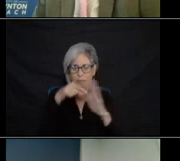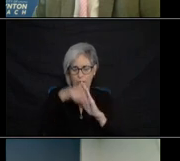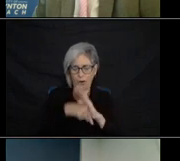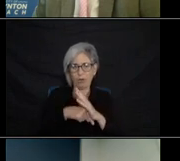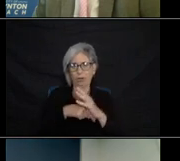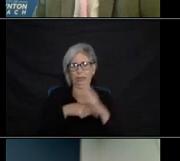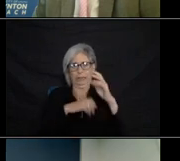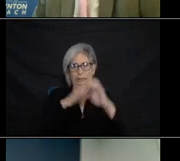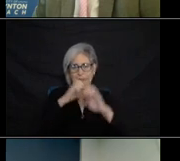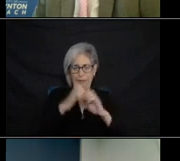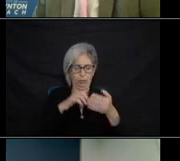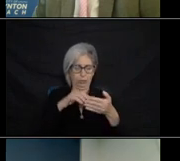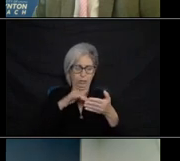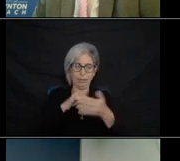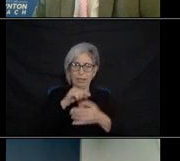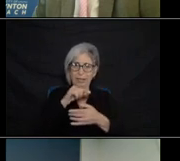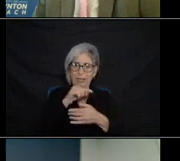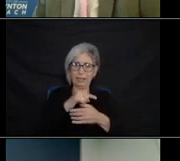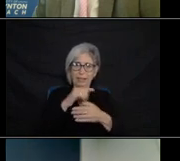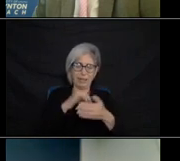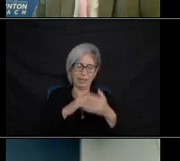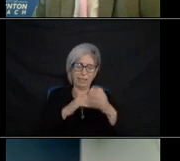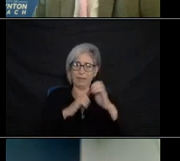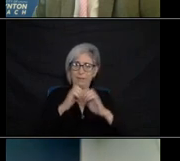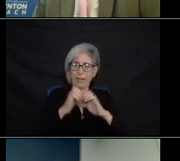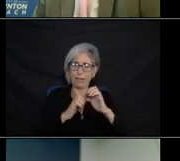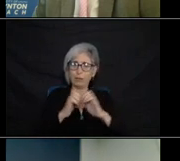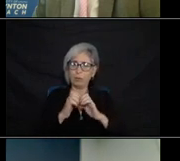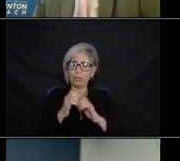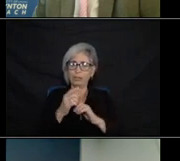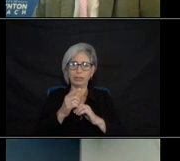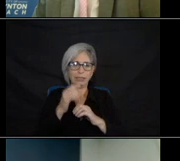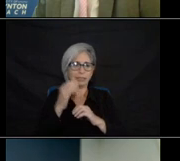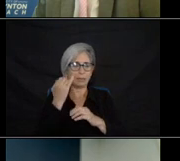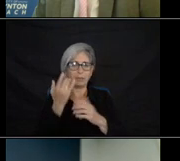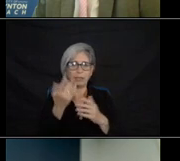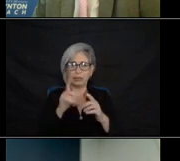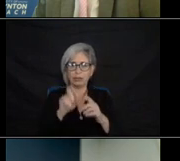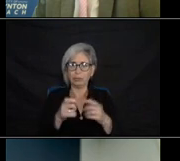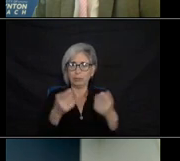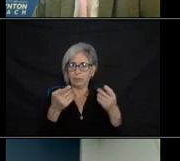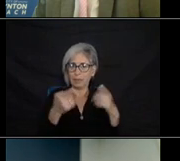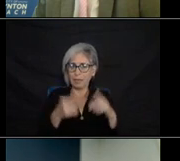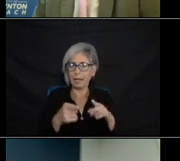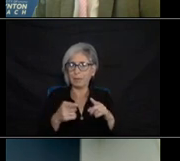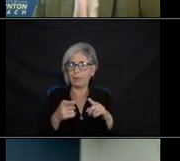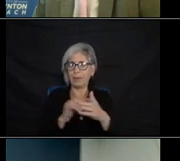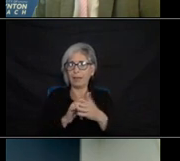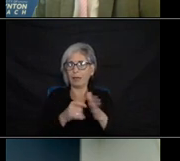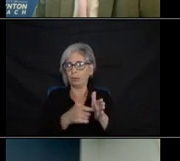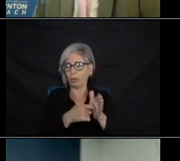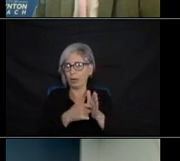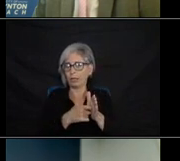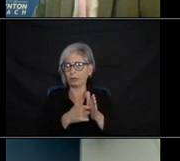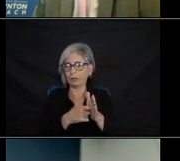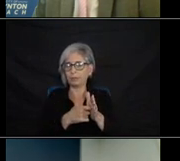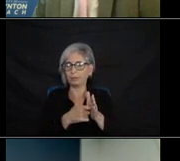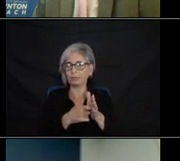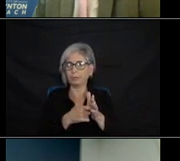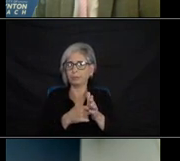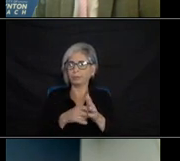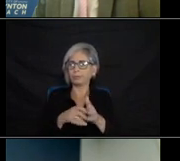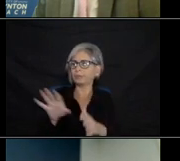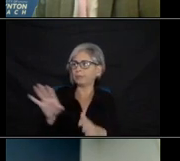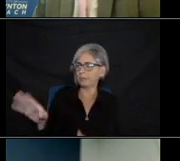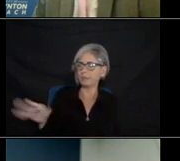this, and if his evaluation indicates that something more should be done, that you can require it. That's